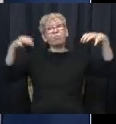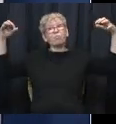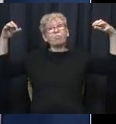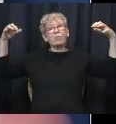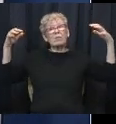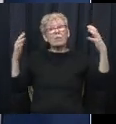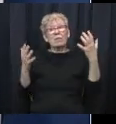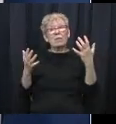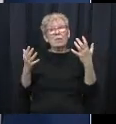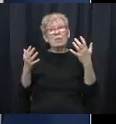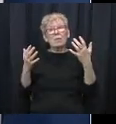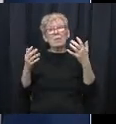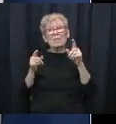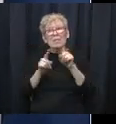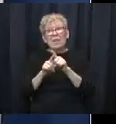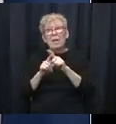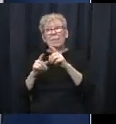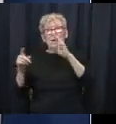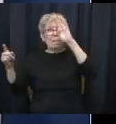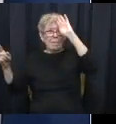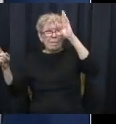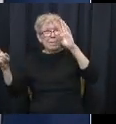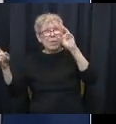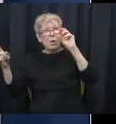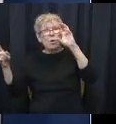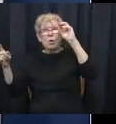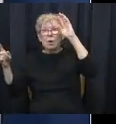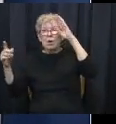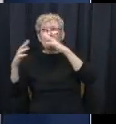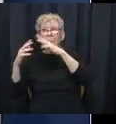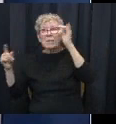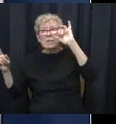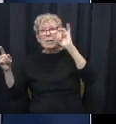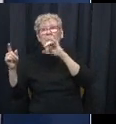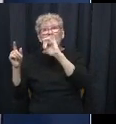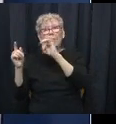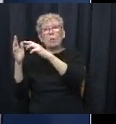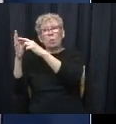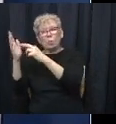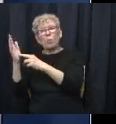during baseball season, but Major League Baseball chose not to